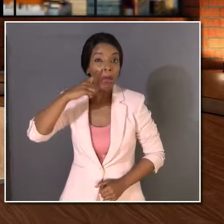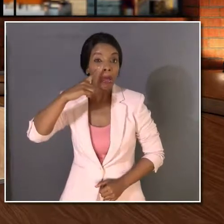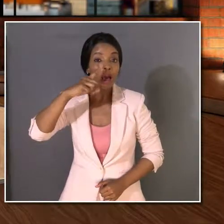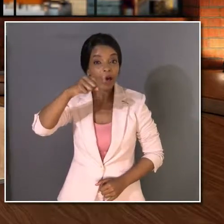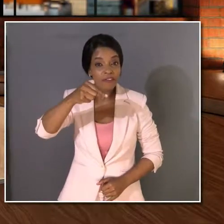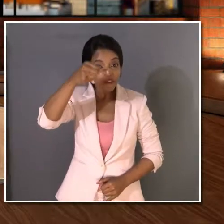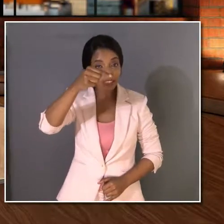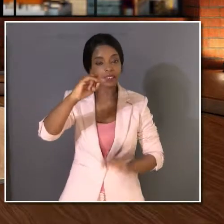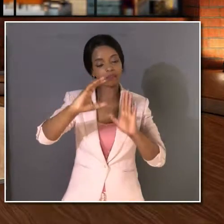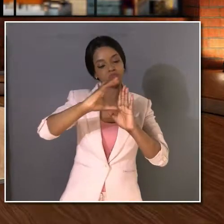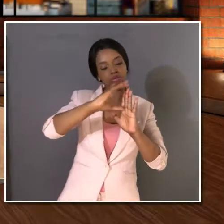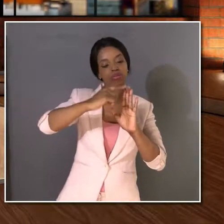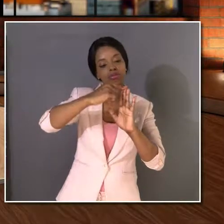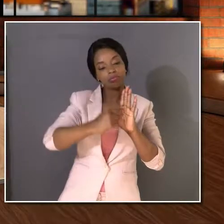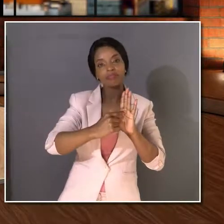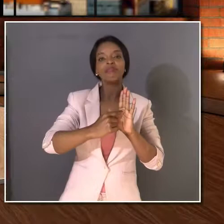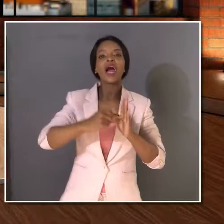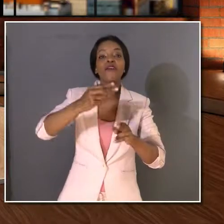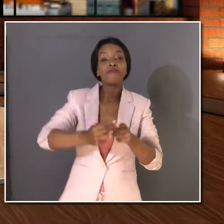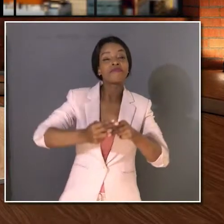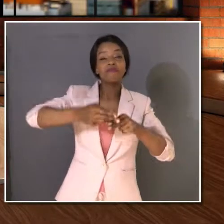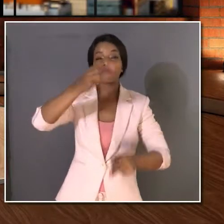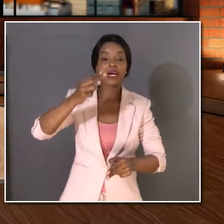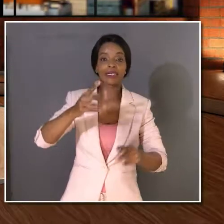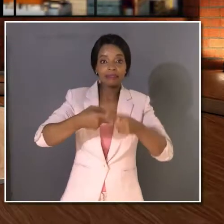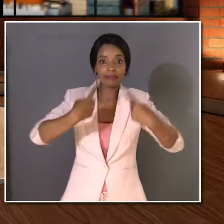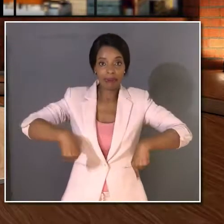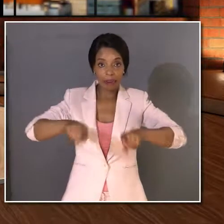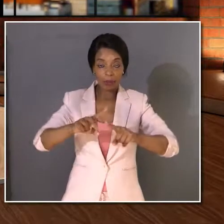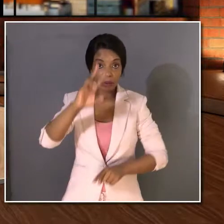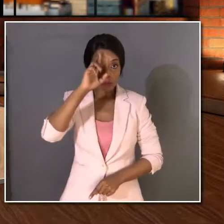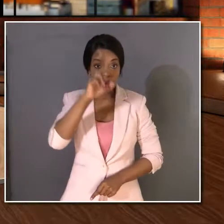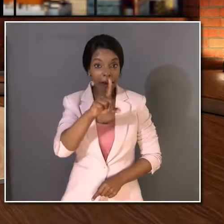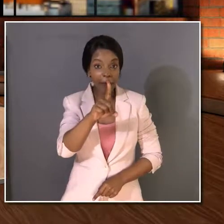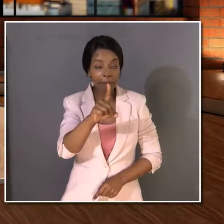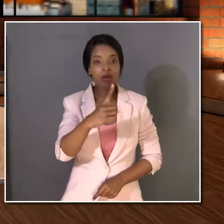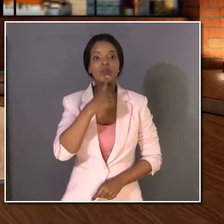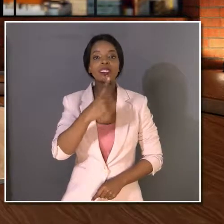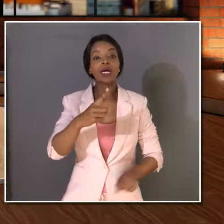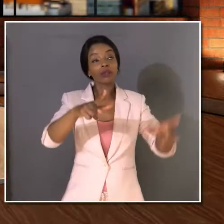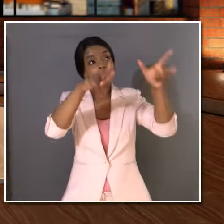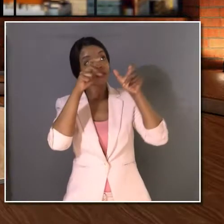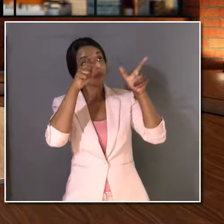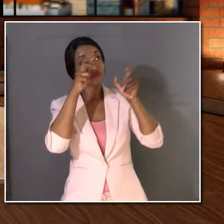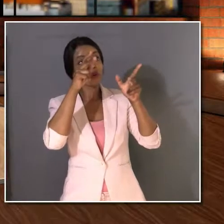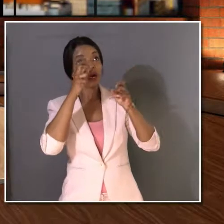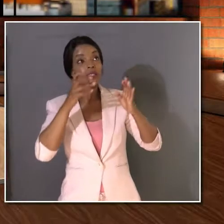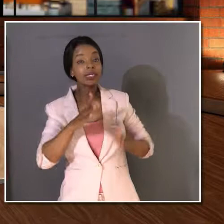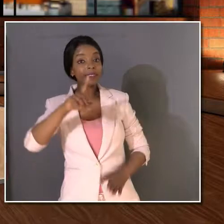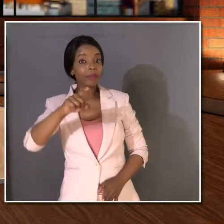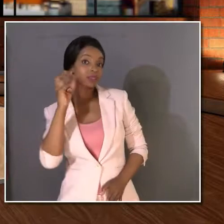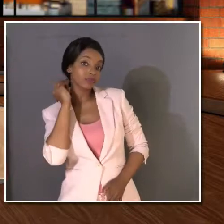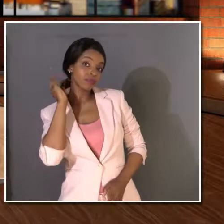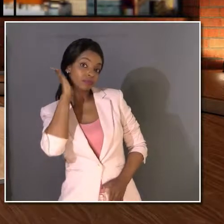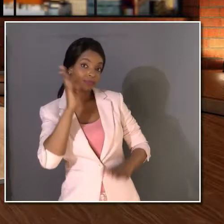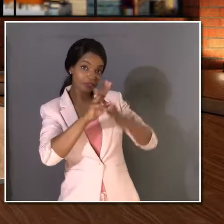innovators, a reminder about the Audience Choice Award that will be chosen after the videos have all been shown to you. Please ensure you keep